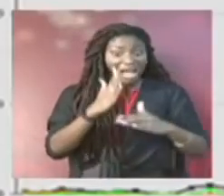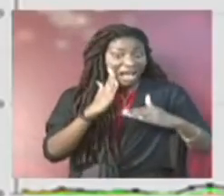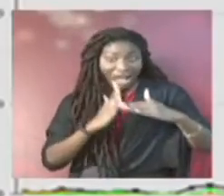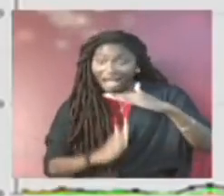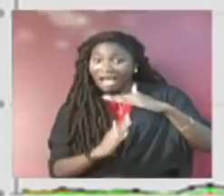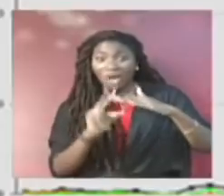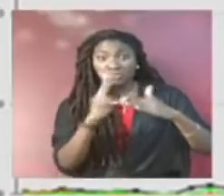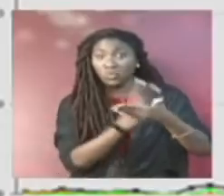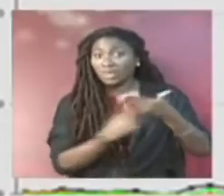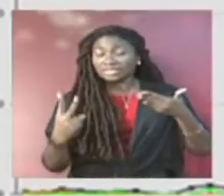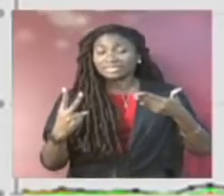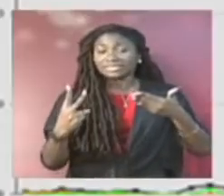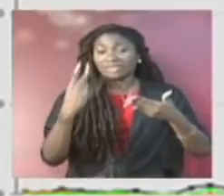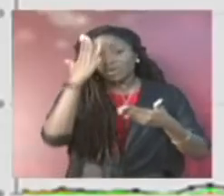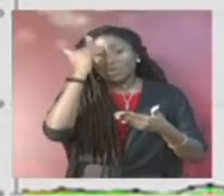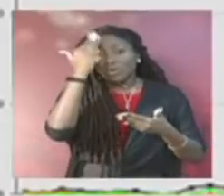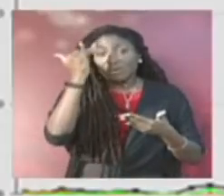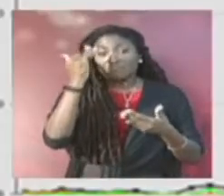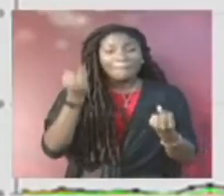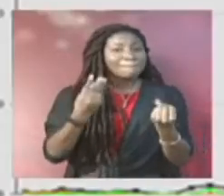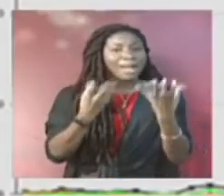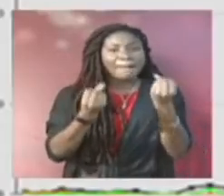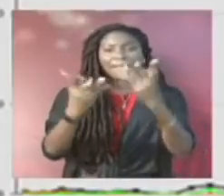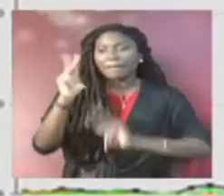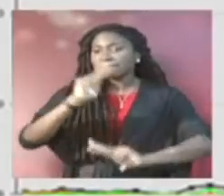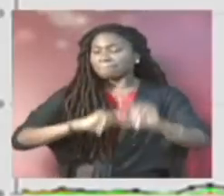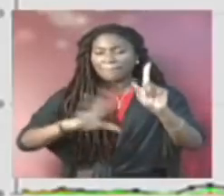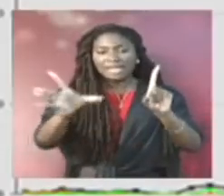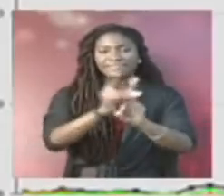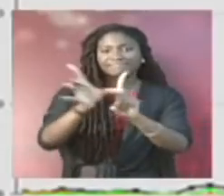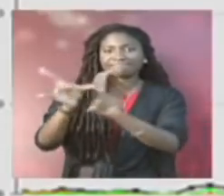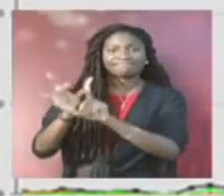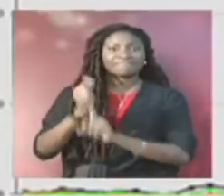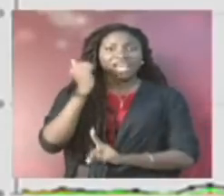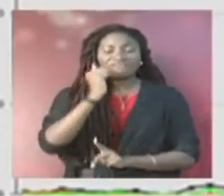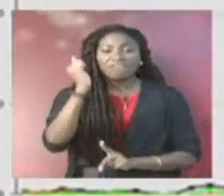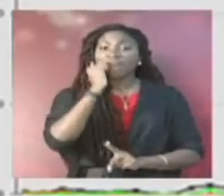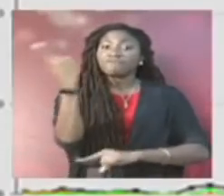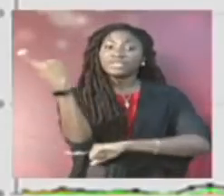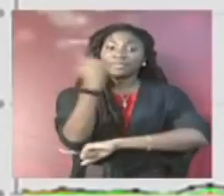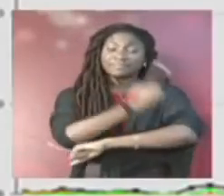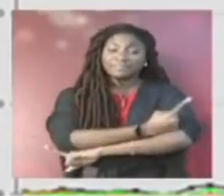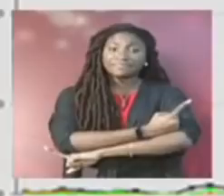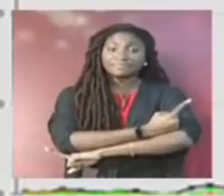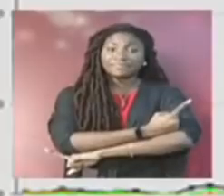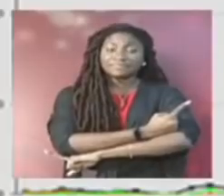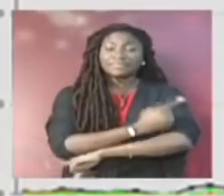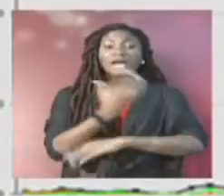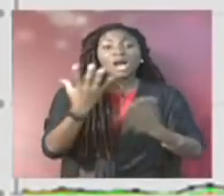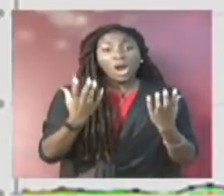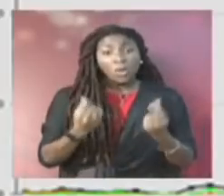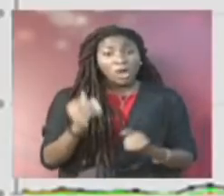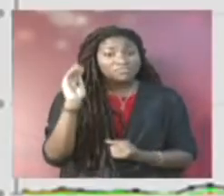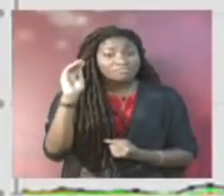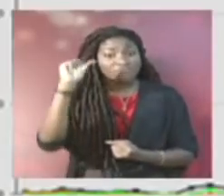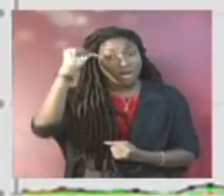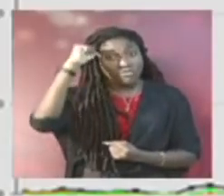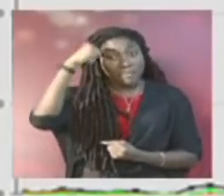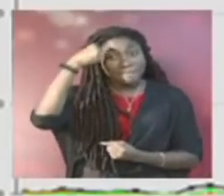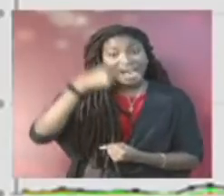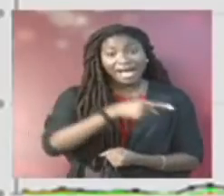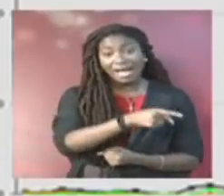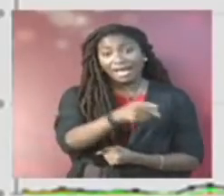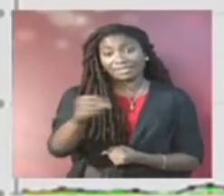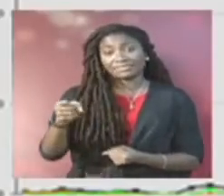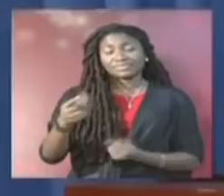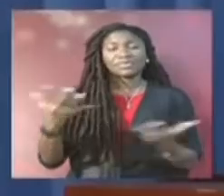trends in terms of the number of cases that are being confirmed on a daily basis. I'd just like to remind members of the population that